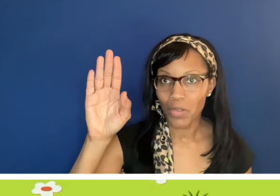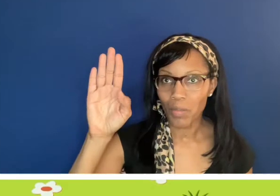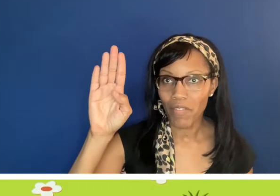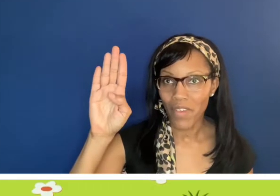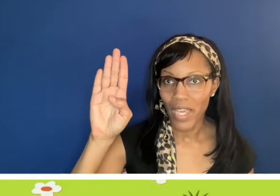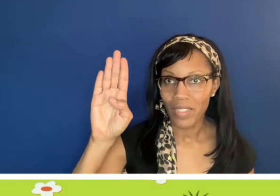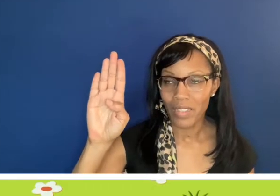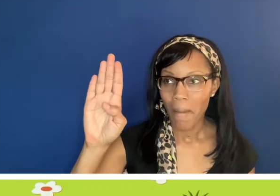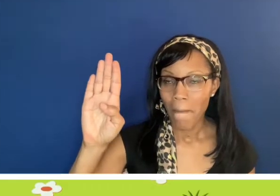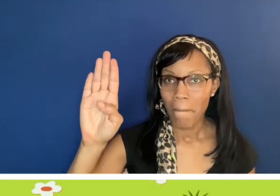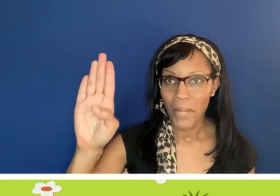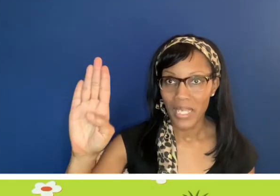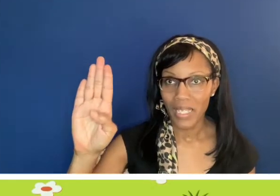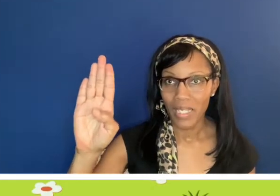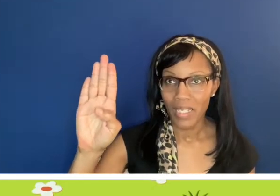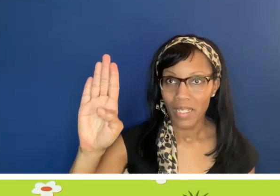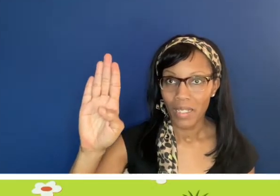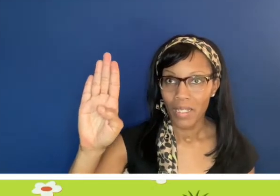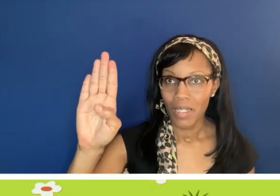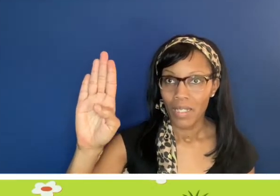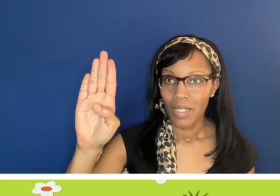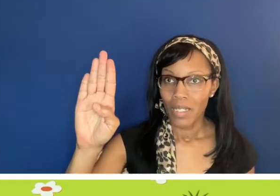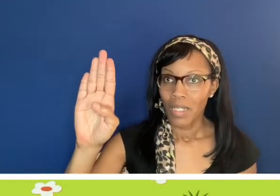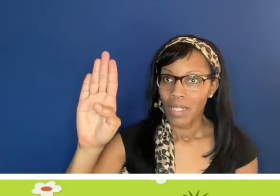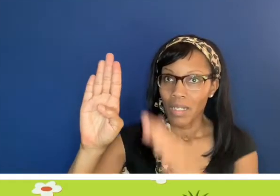it a little bit fast. B.